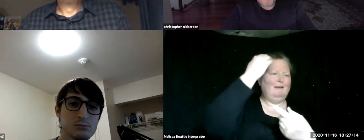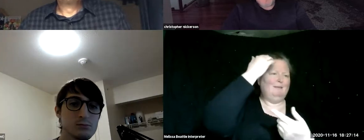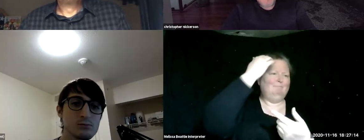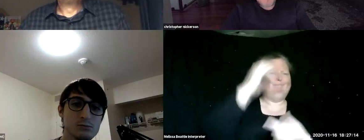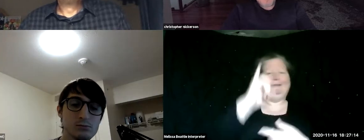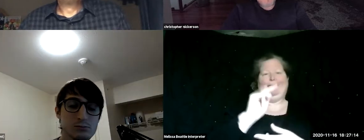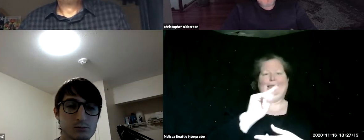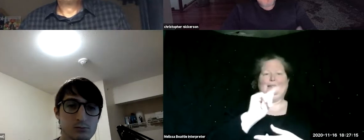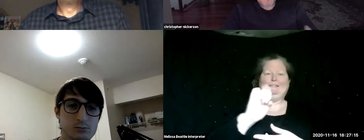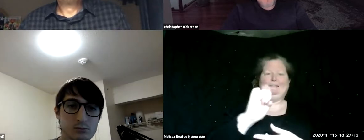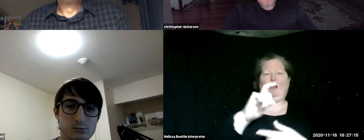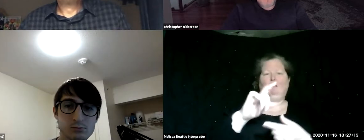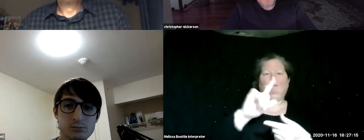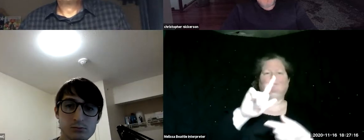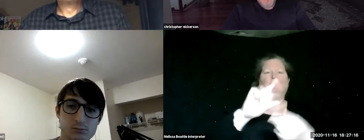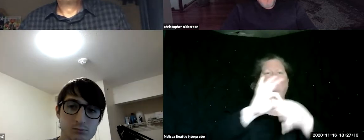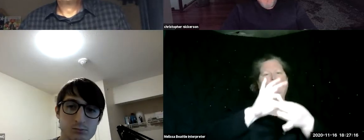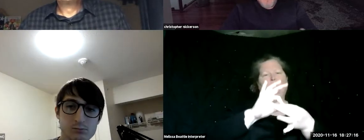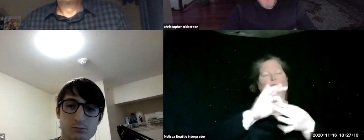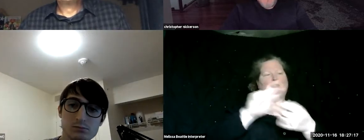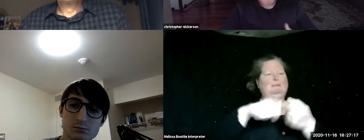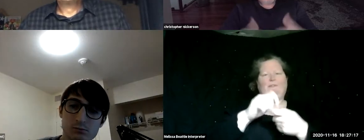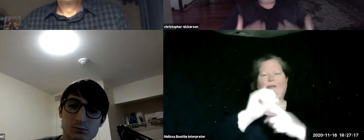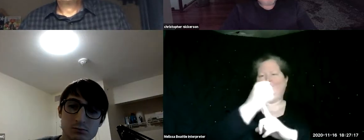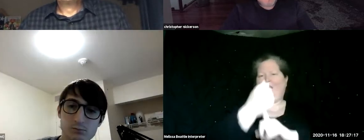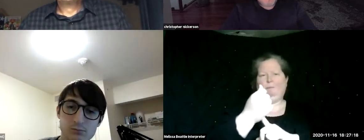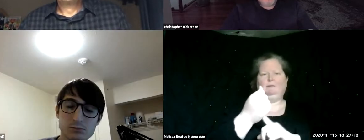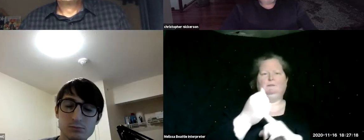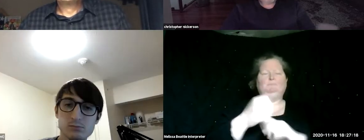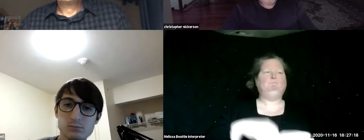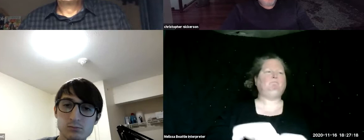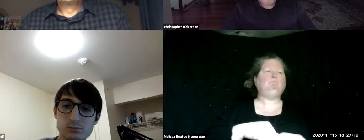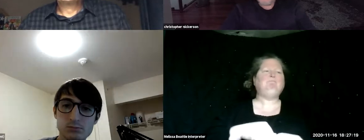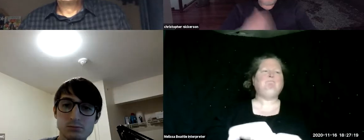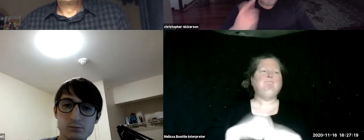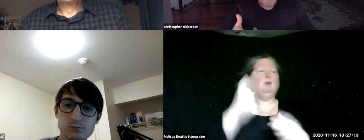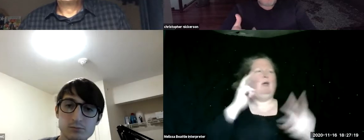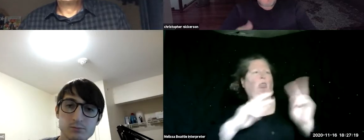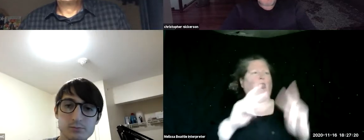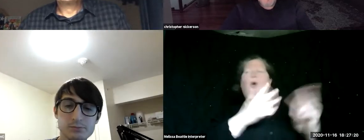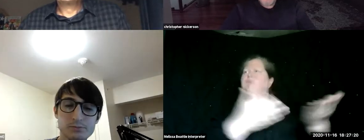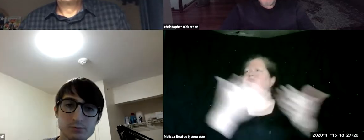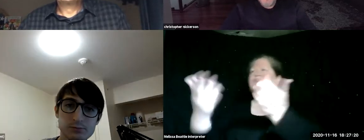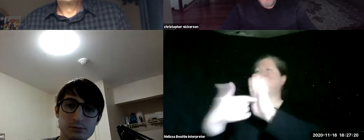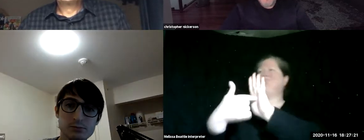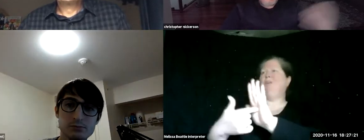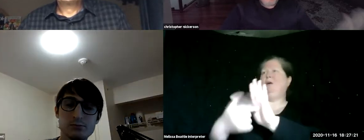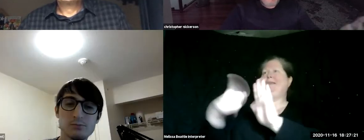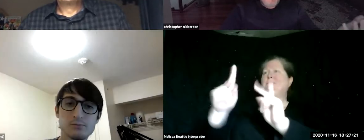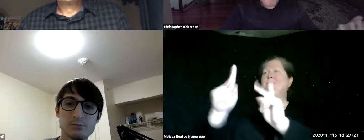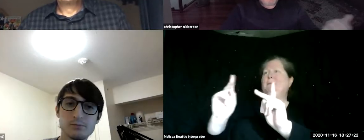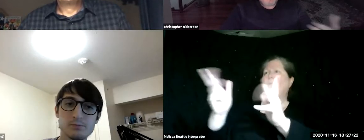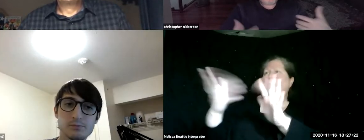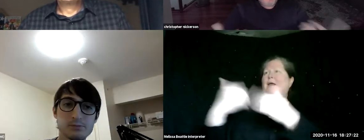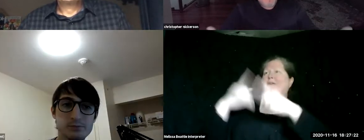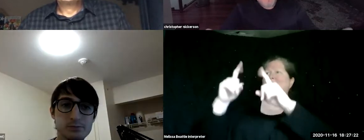All of those things are super, super good field knowledge that you can bring to the table, and you can go, cool, you know, these people have a test. So, you know, I might already